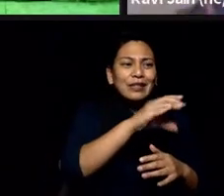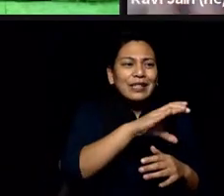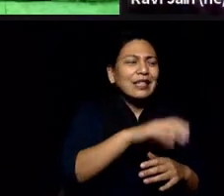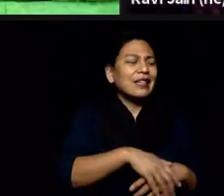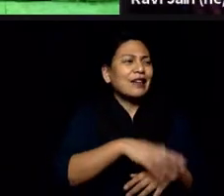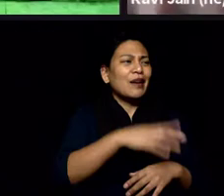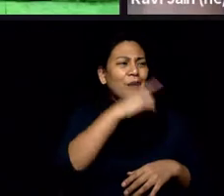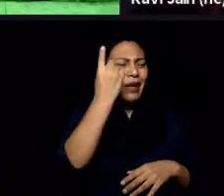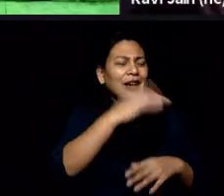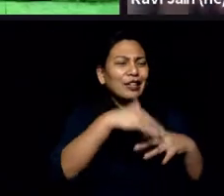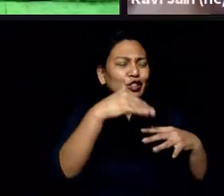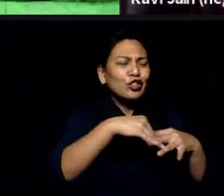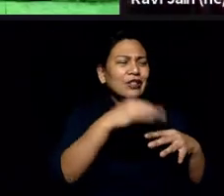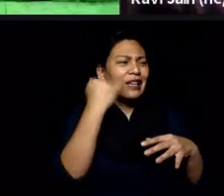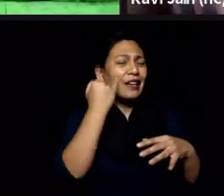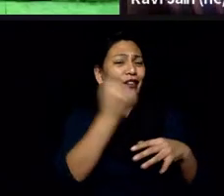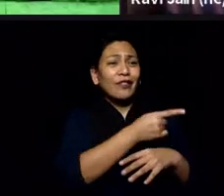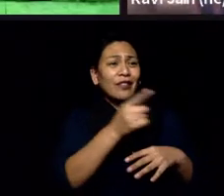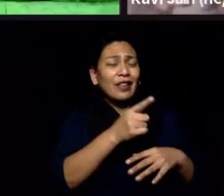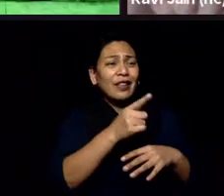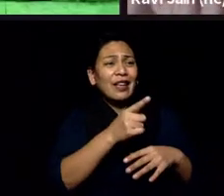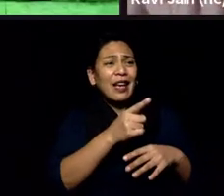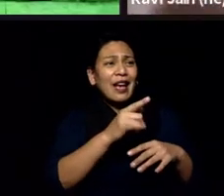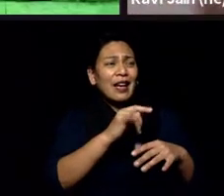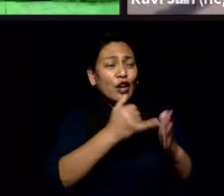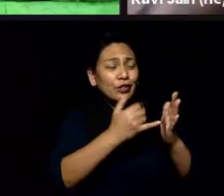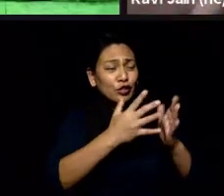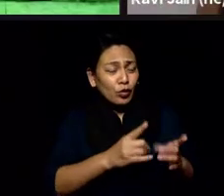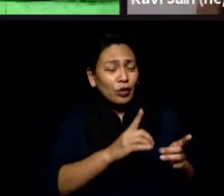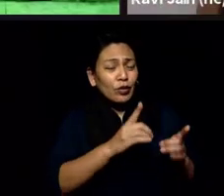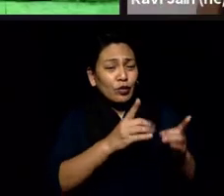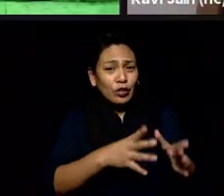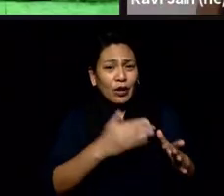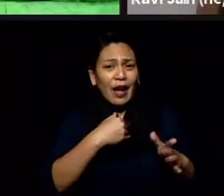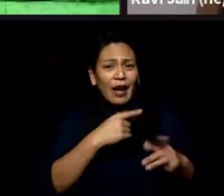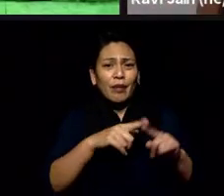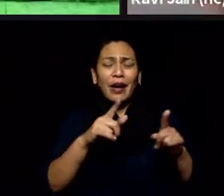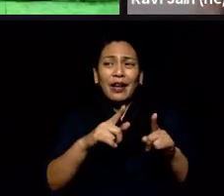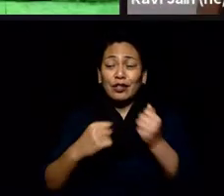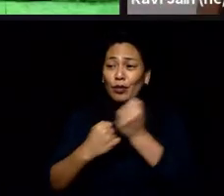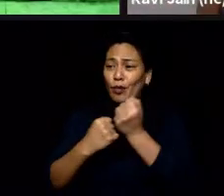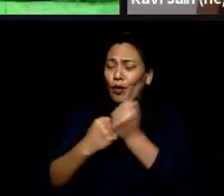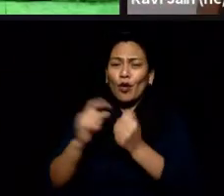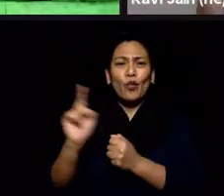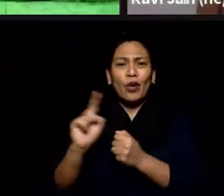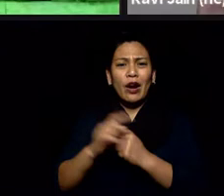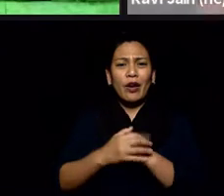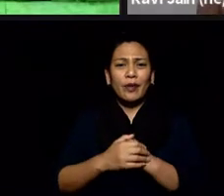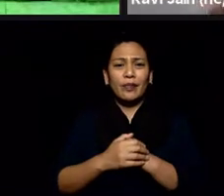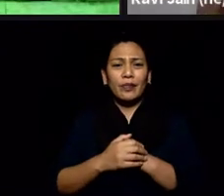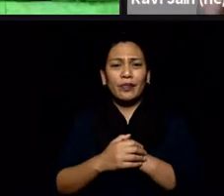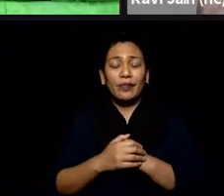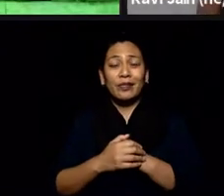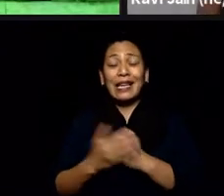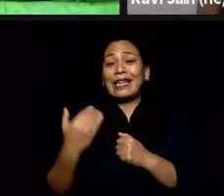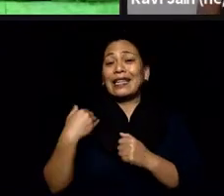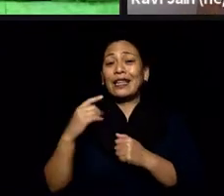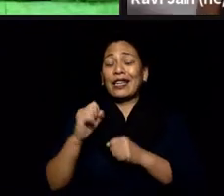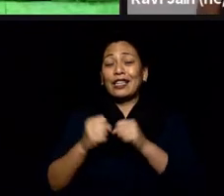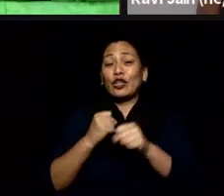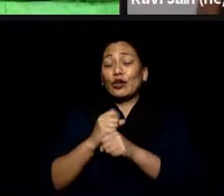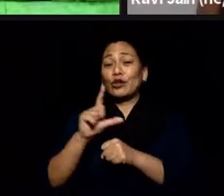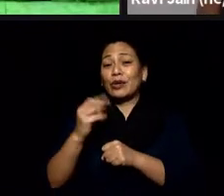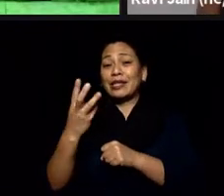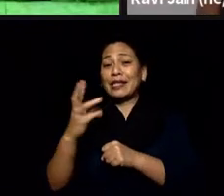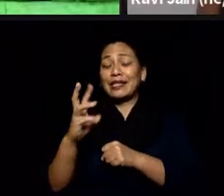the system, the system of white supremacy within an organization? But let's set that aside. 2016, Canada Council